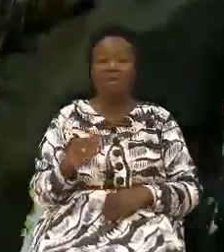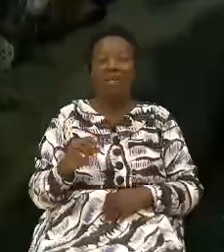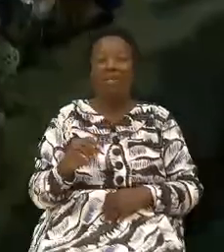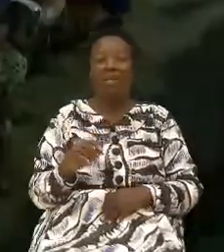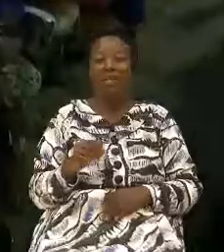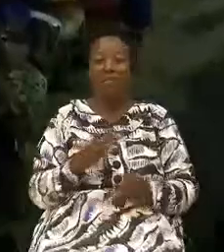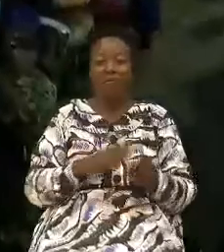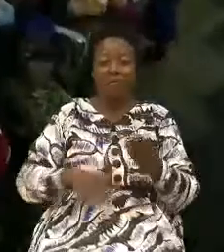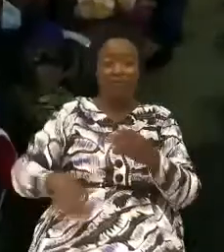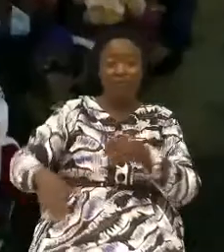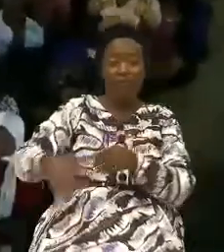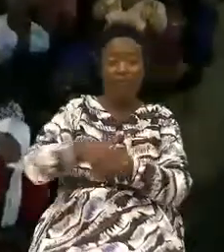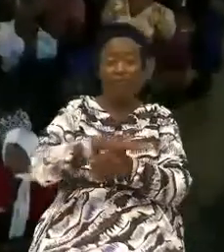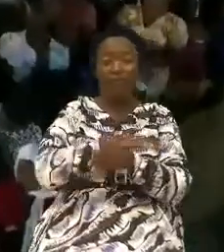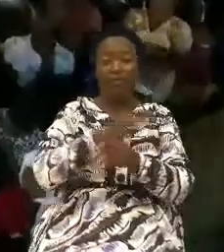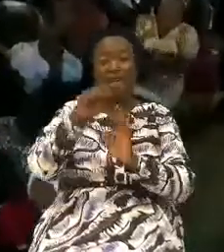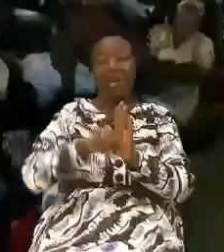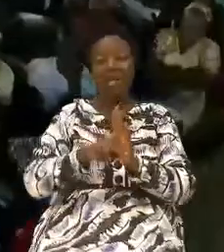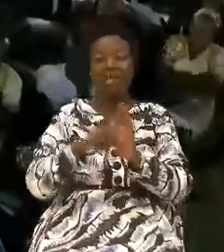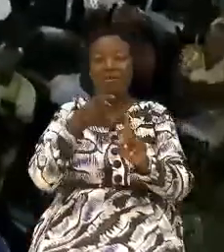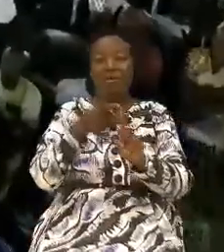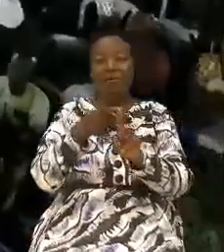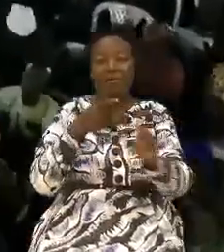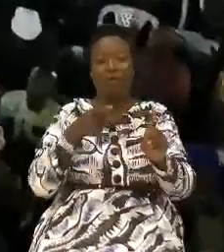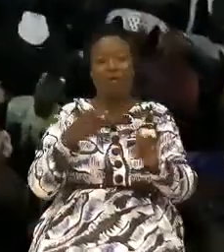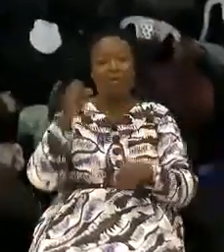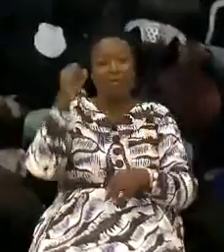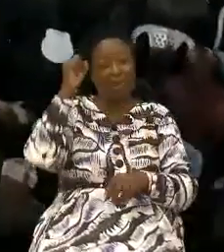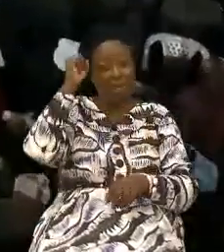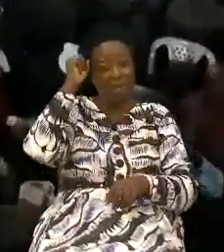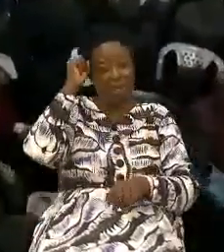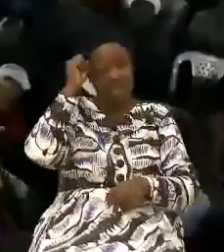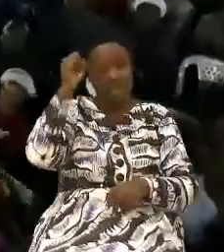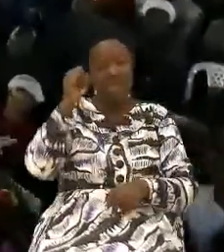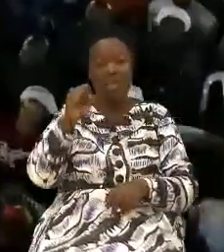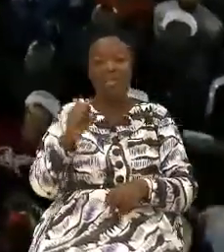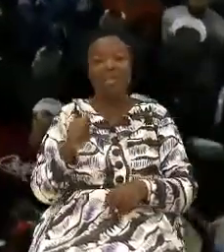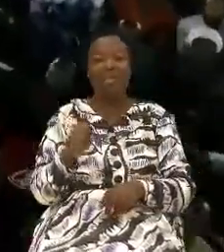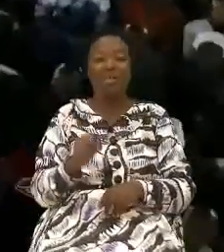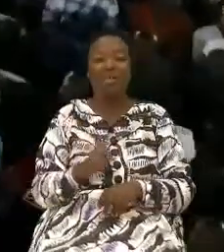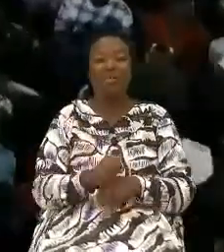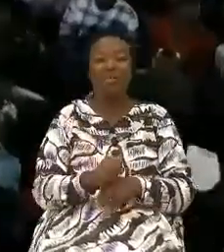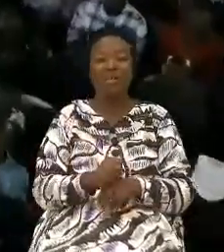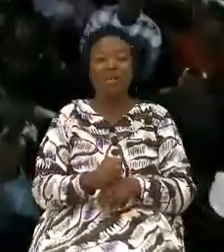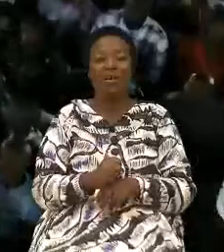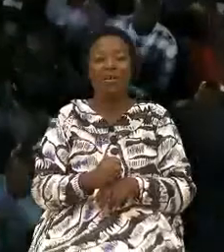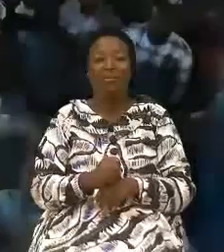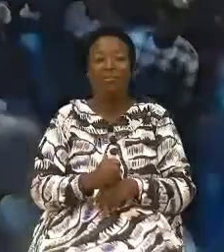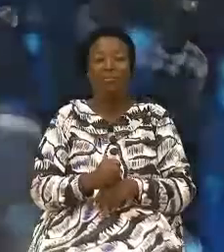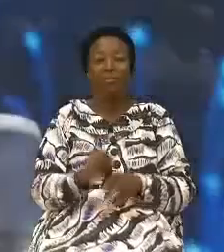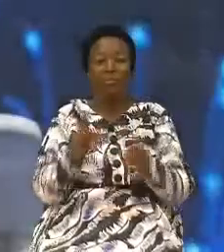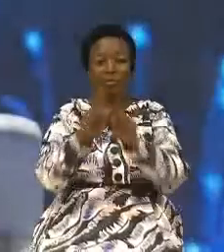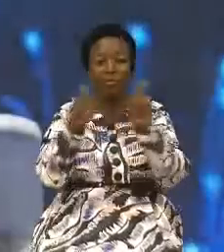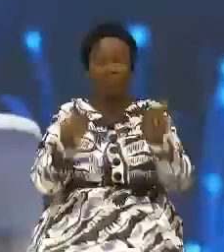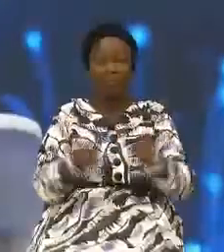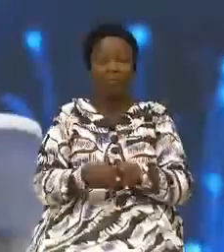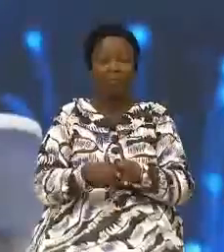saturation from His sanctuary. I'm reading to you from Ezekiel